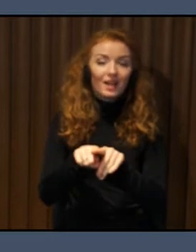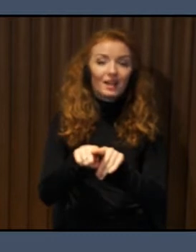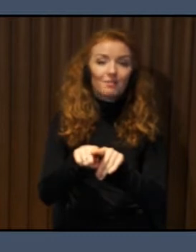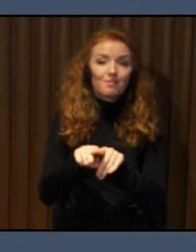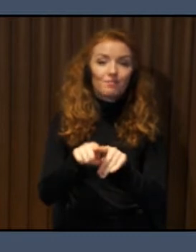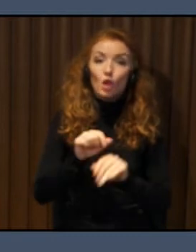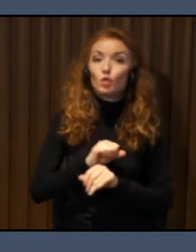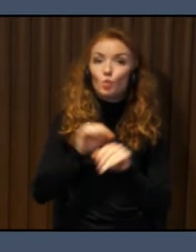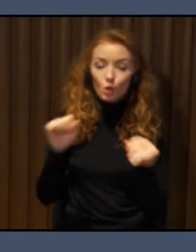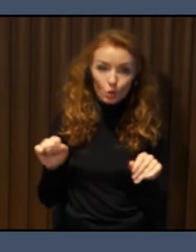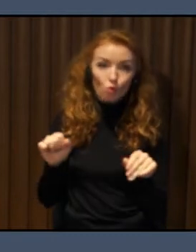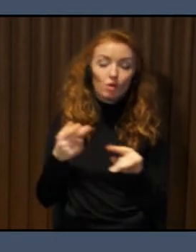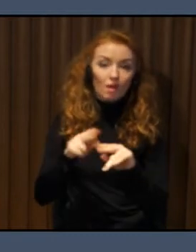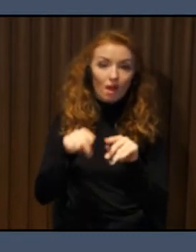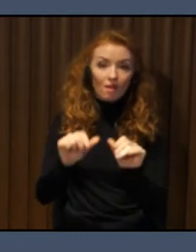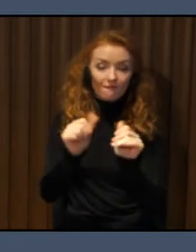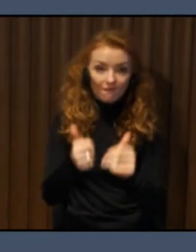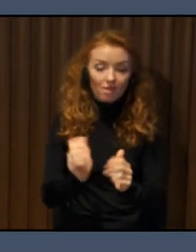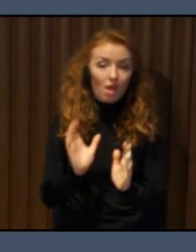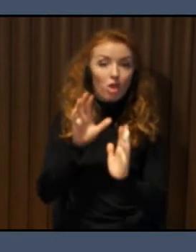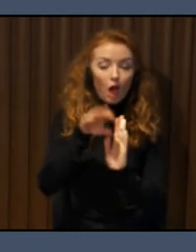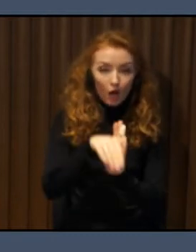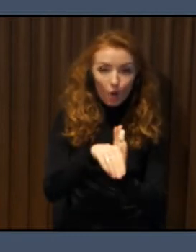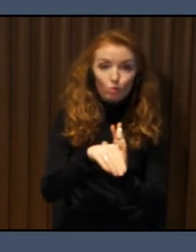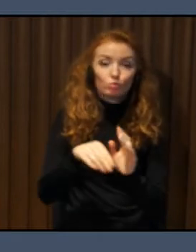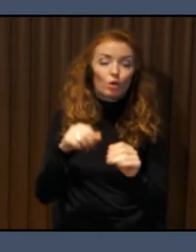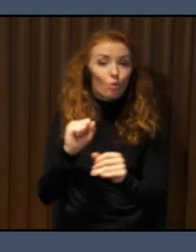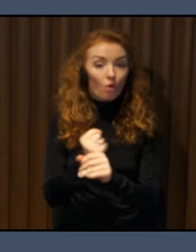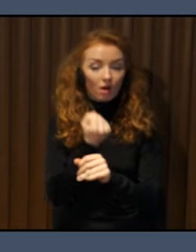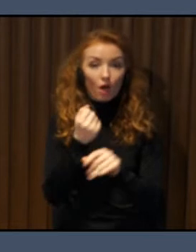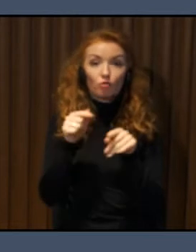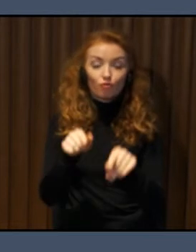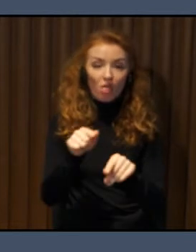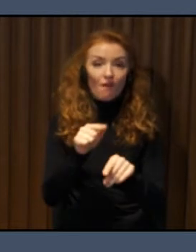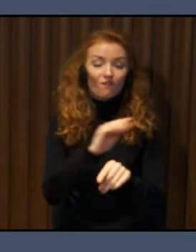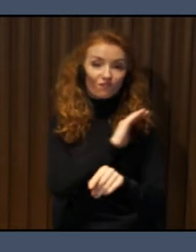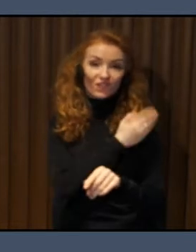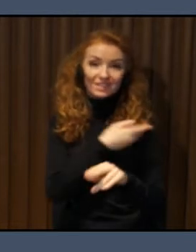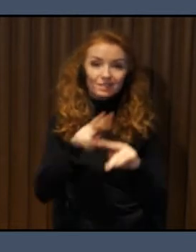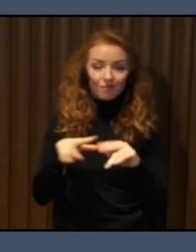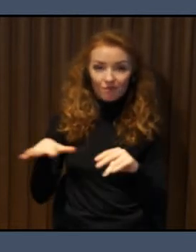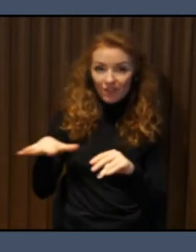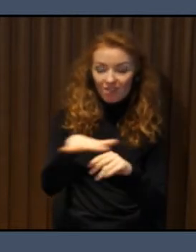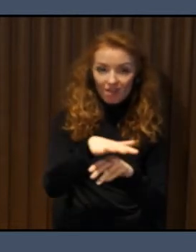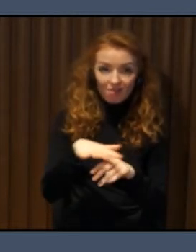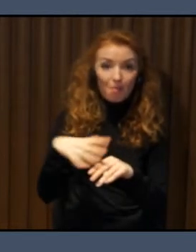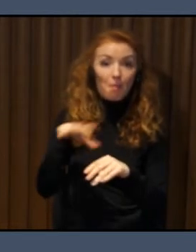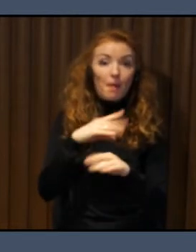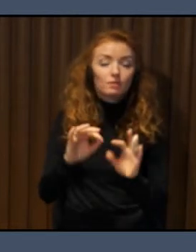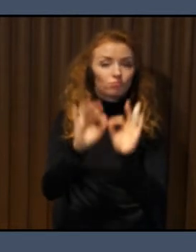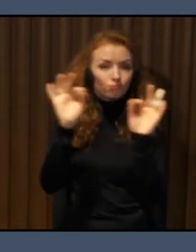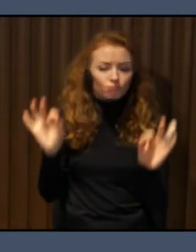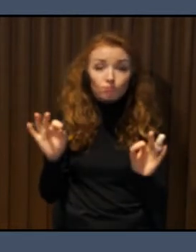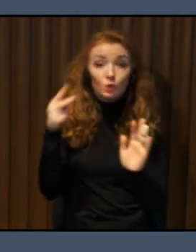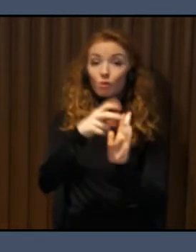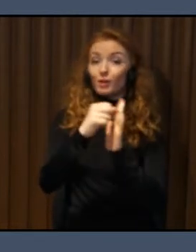in the physical space. We started in 2018 in Israel. Since then,